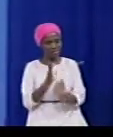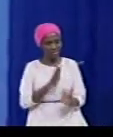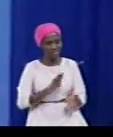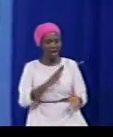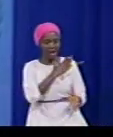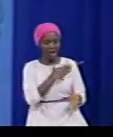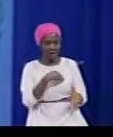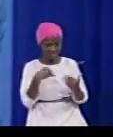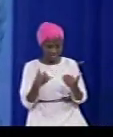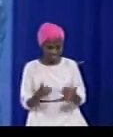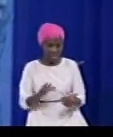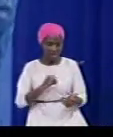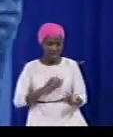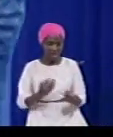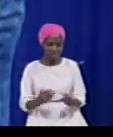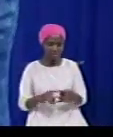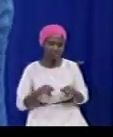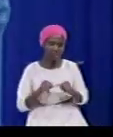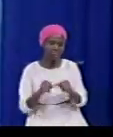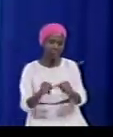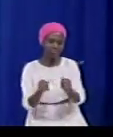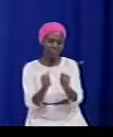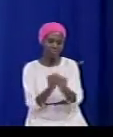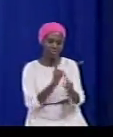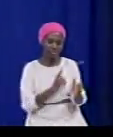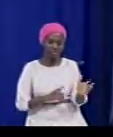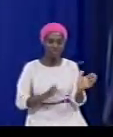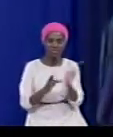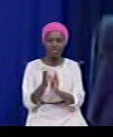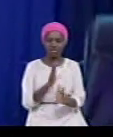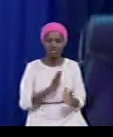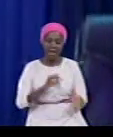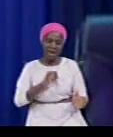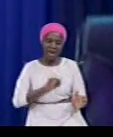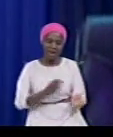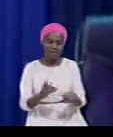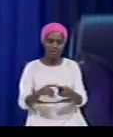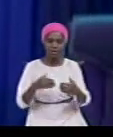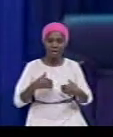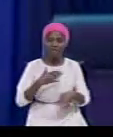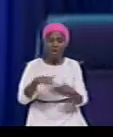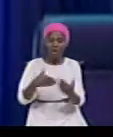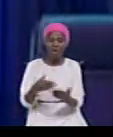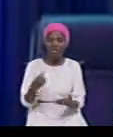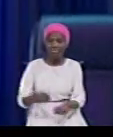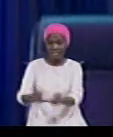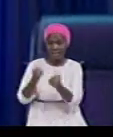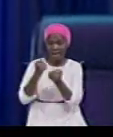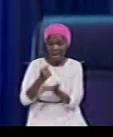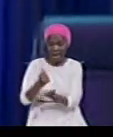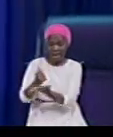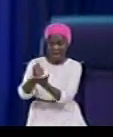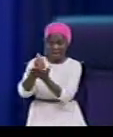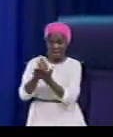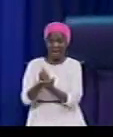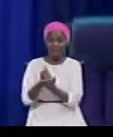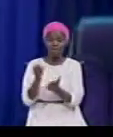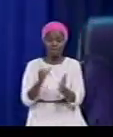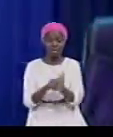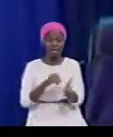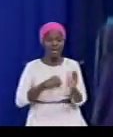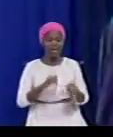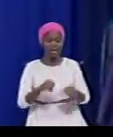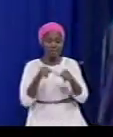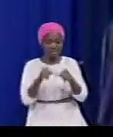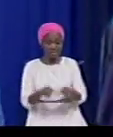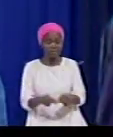on with the Lord Jesus, yes, I want to have all the help I can have so that I can remain with the Lord and